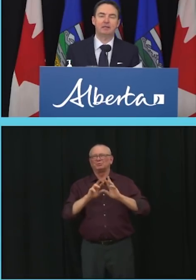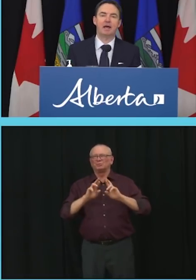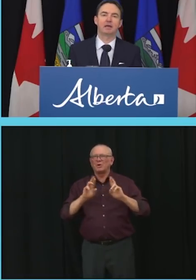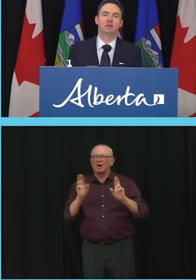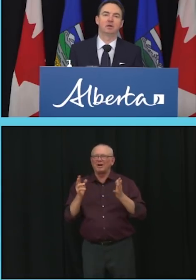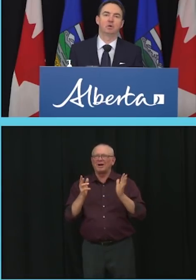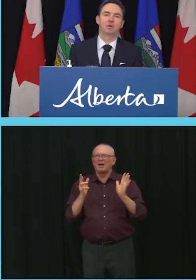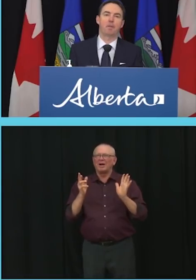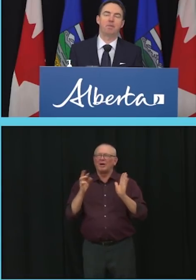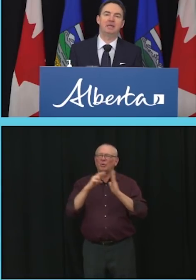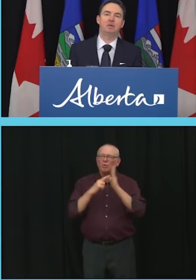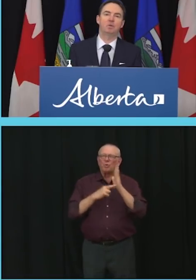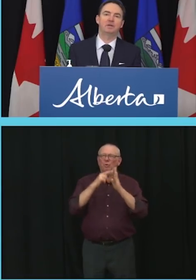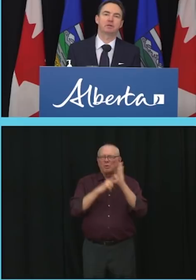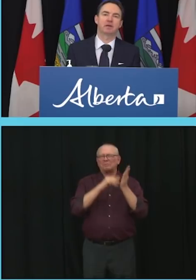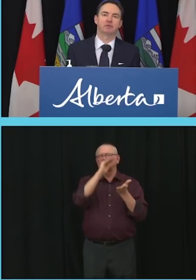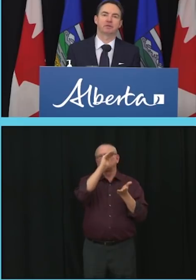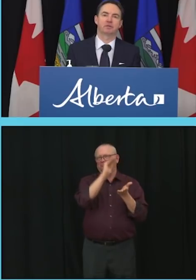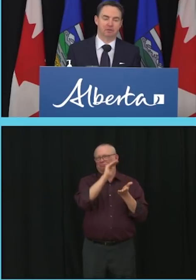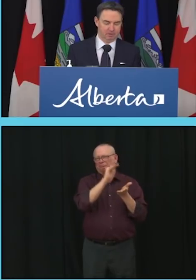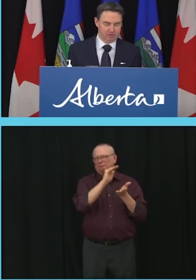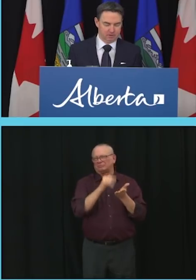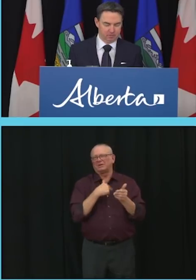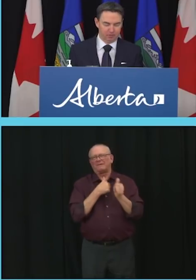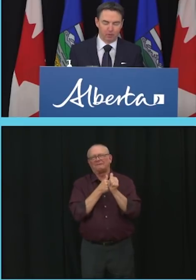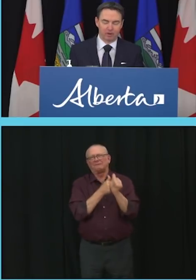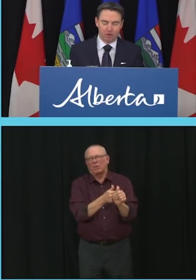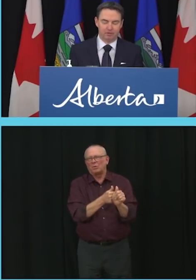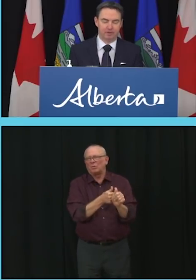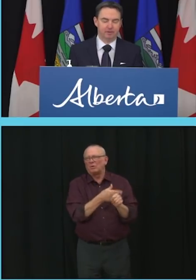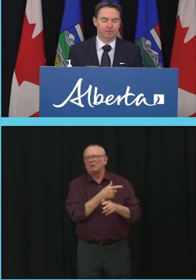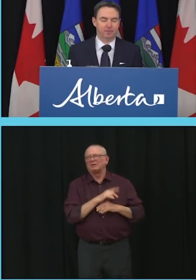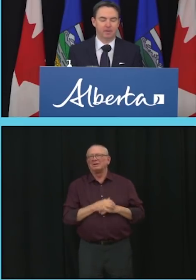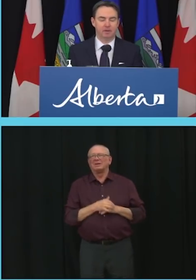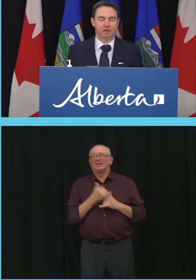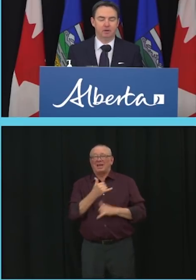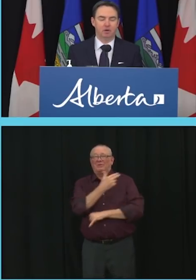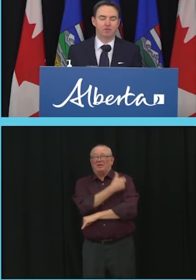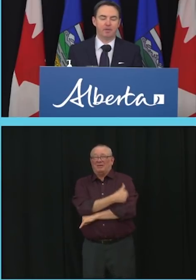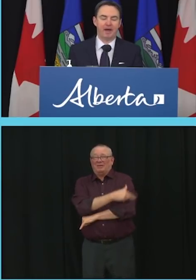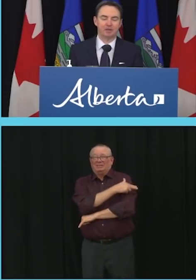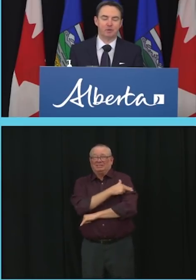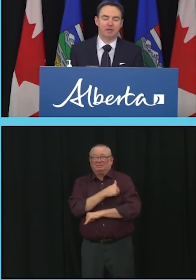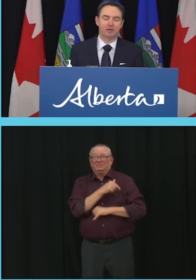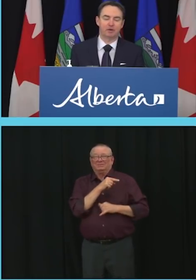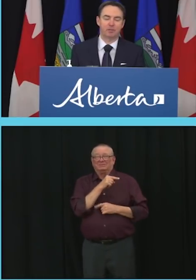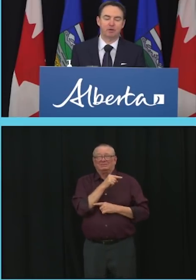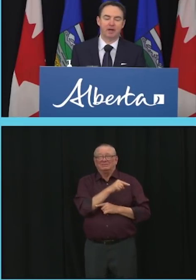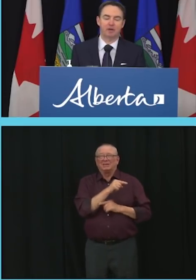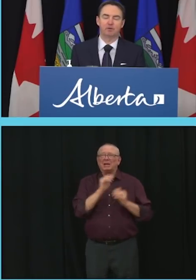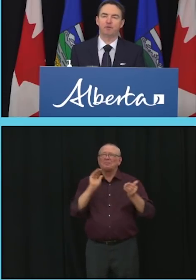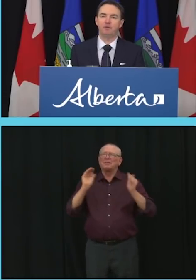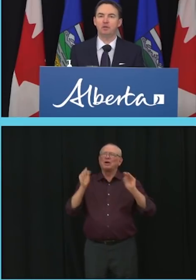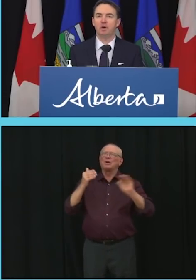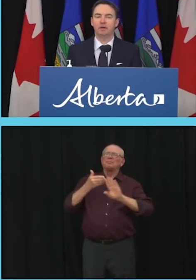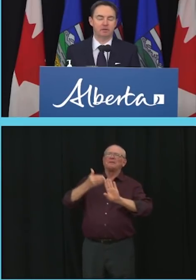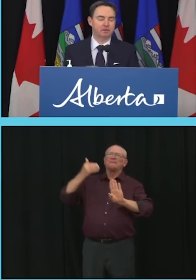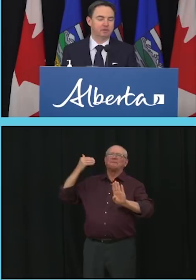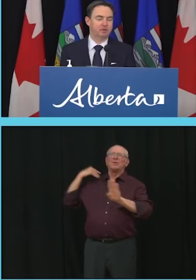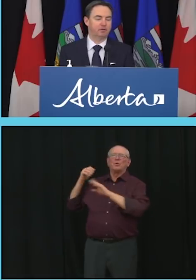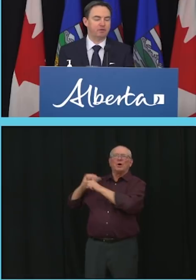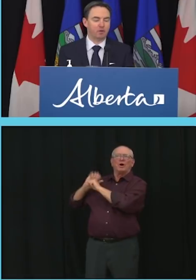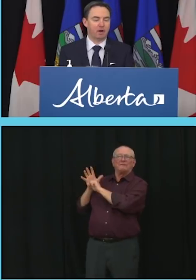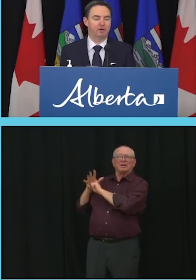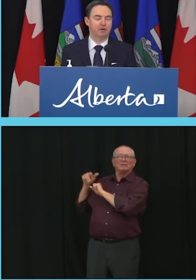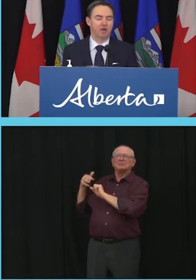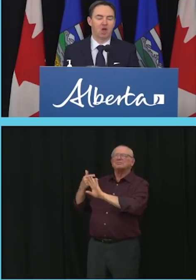and in line with mid-winter levels before COVID. Over the past week, there have been around 5,200